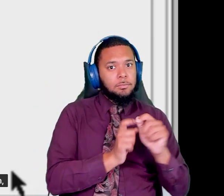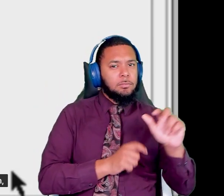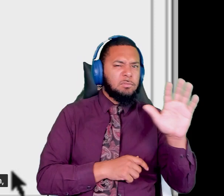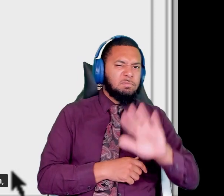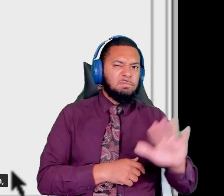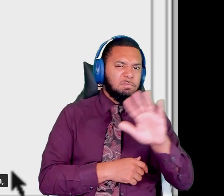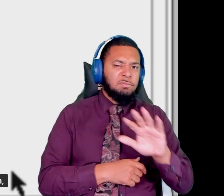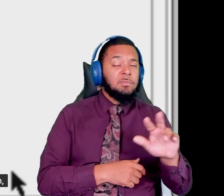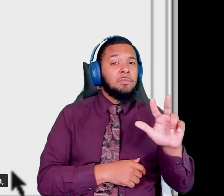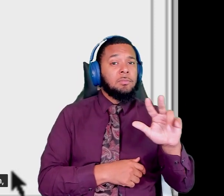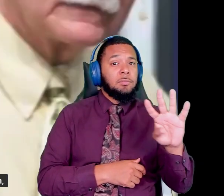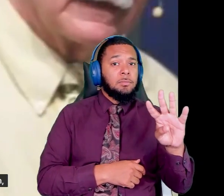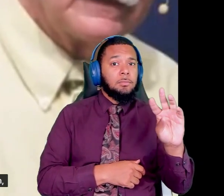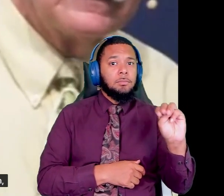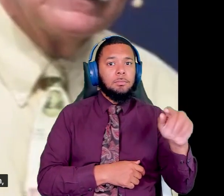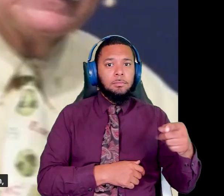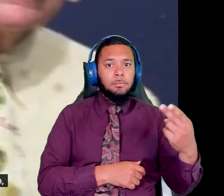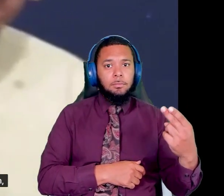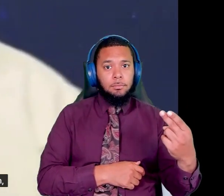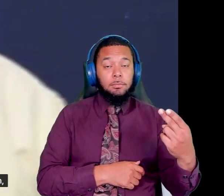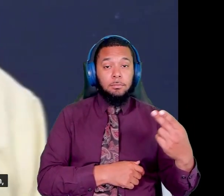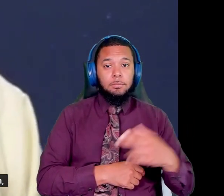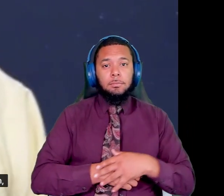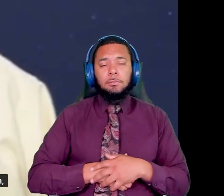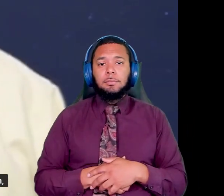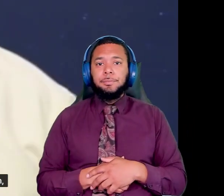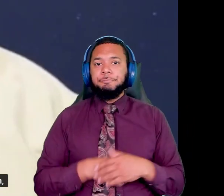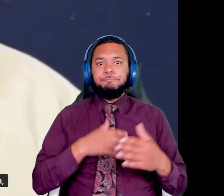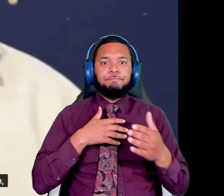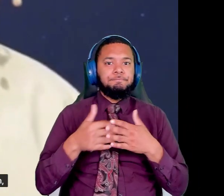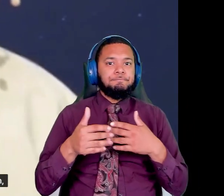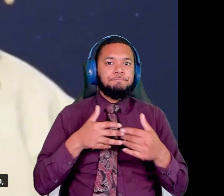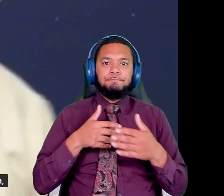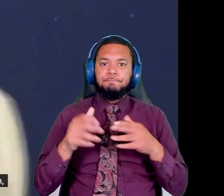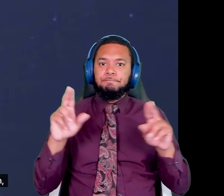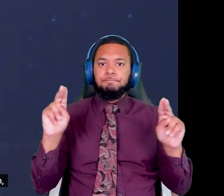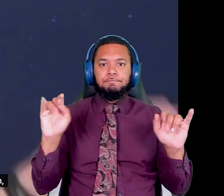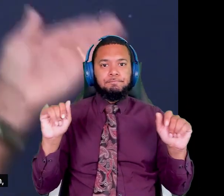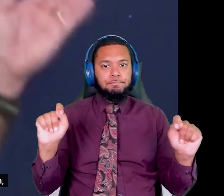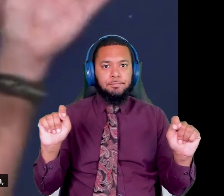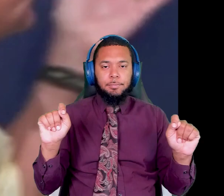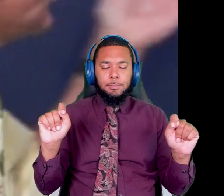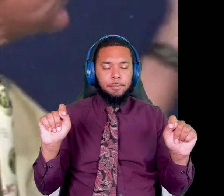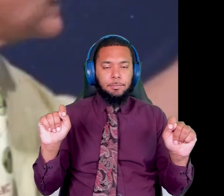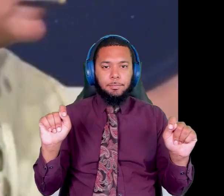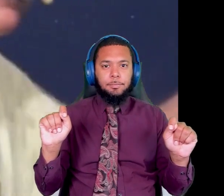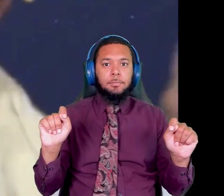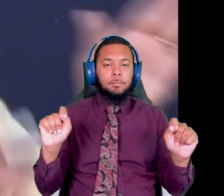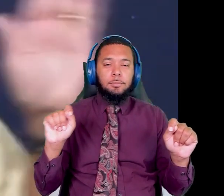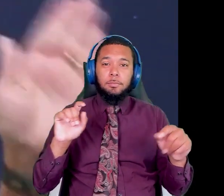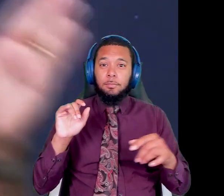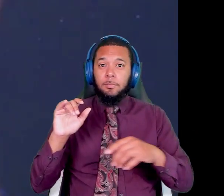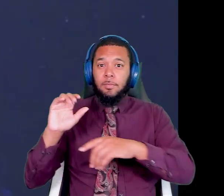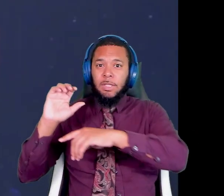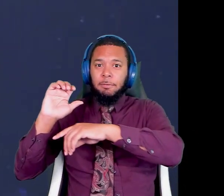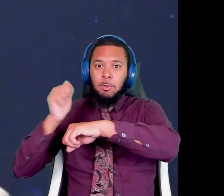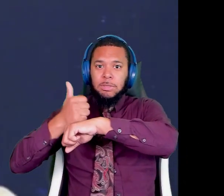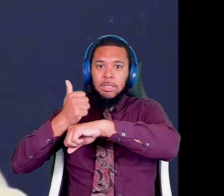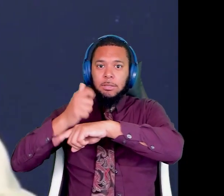34 miles per hour. Okay? So no matter what kind of units you're working with, if you set up